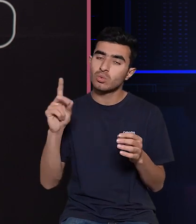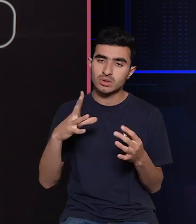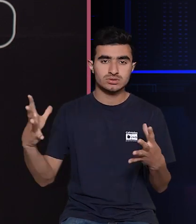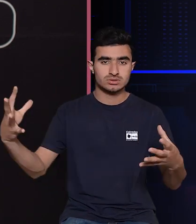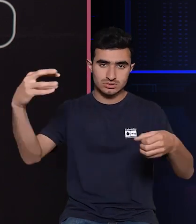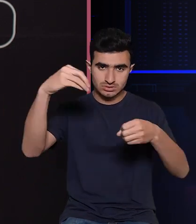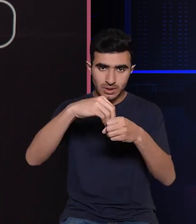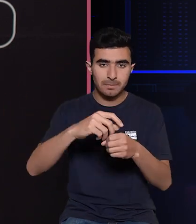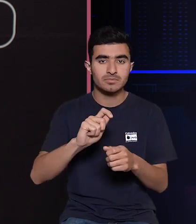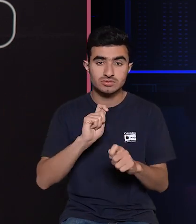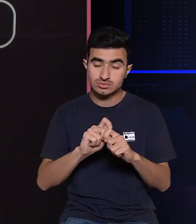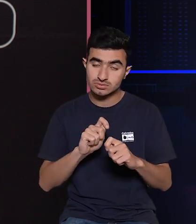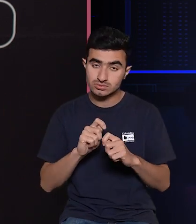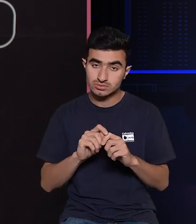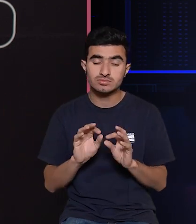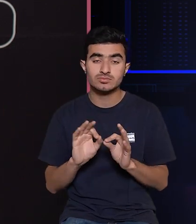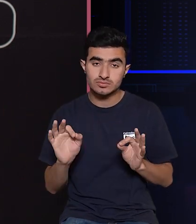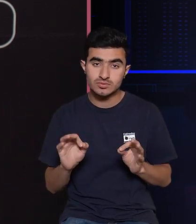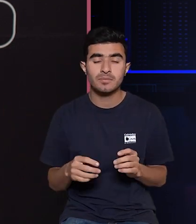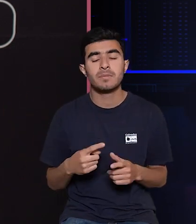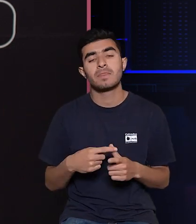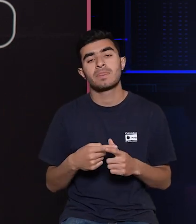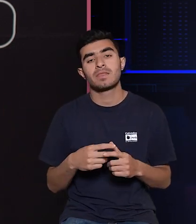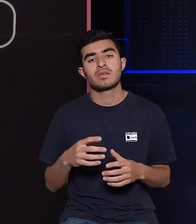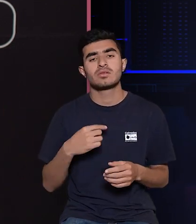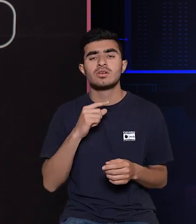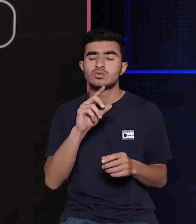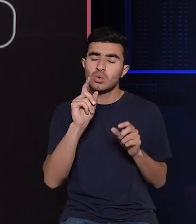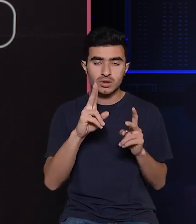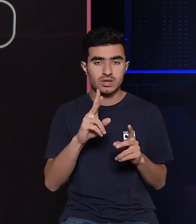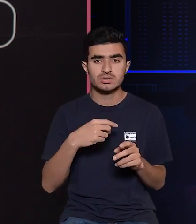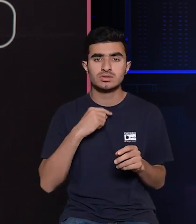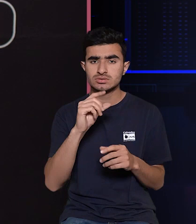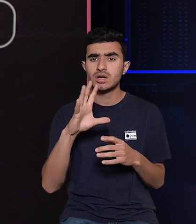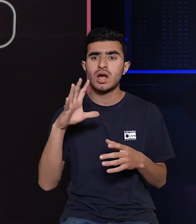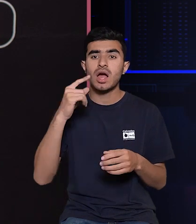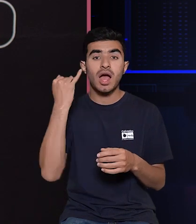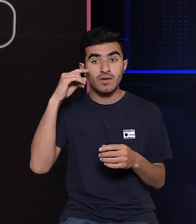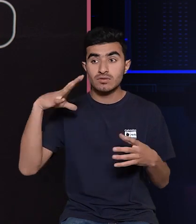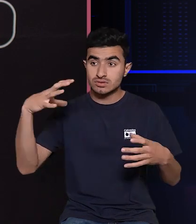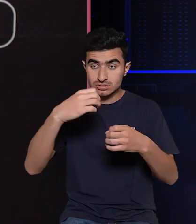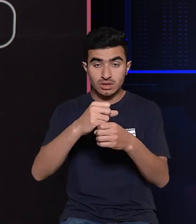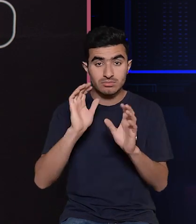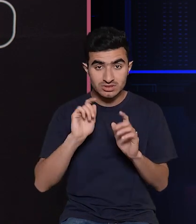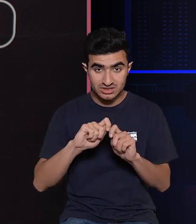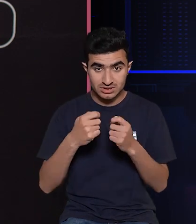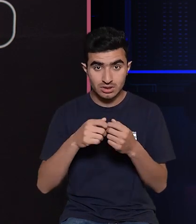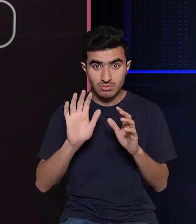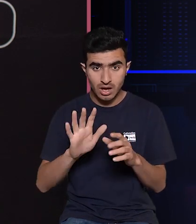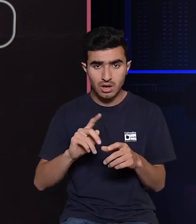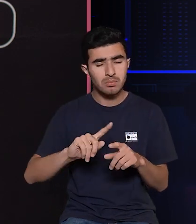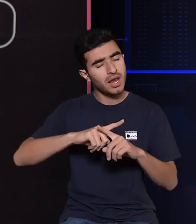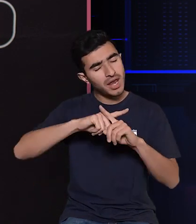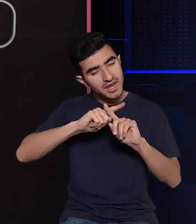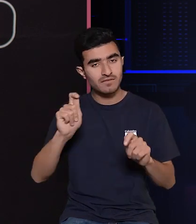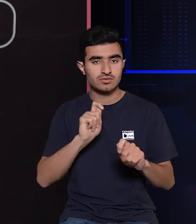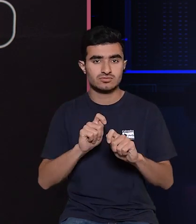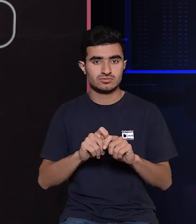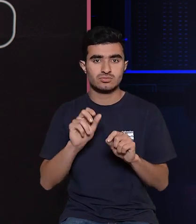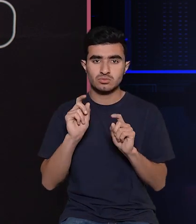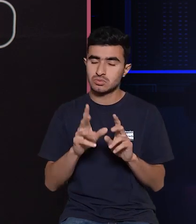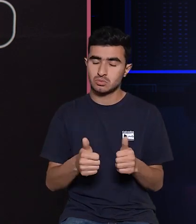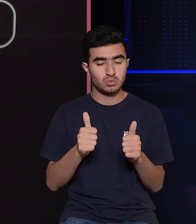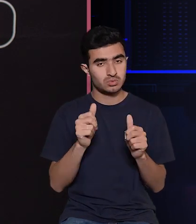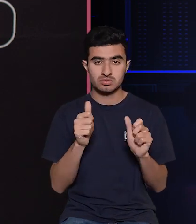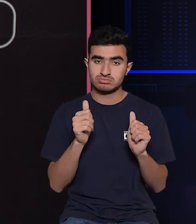well, if we're going to do this, let's do something interesting that's never been done before. So what we decided on was we ended up doing sort of an